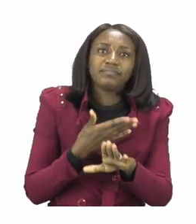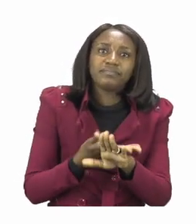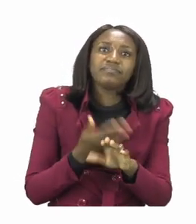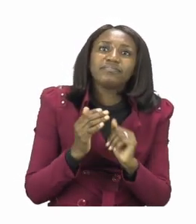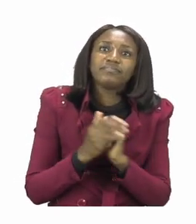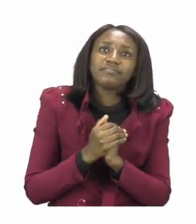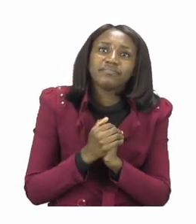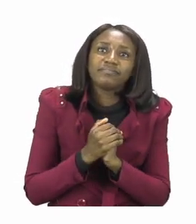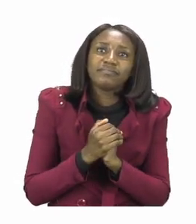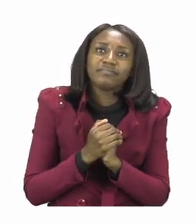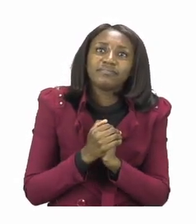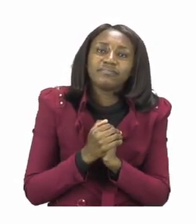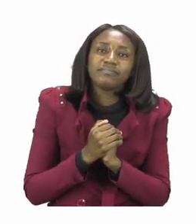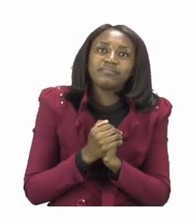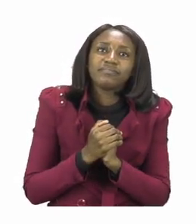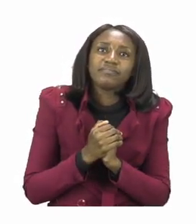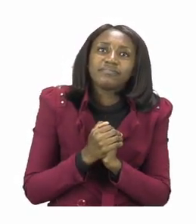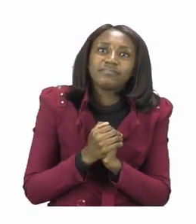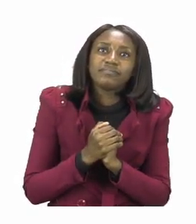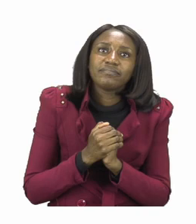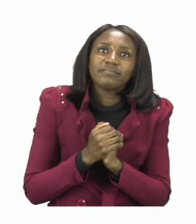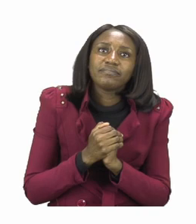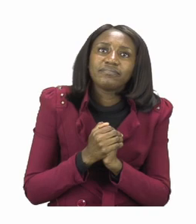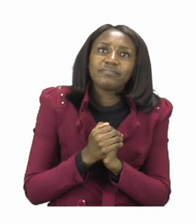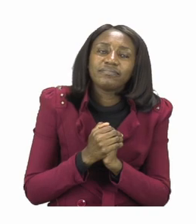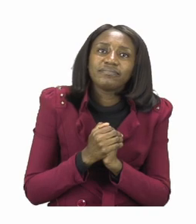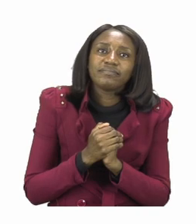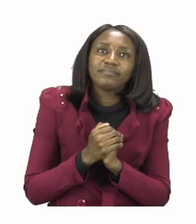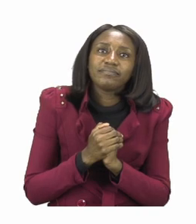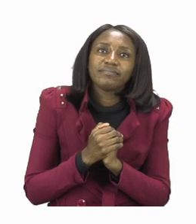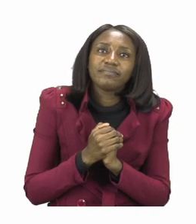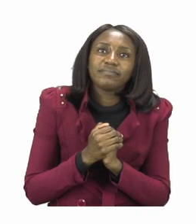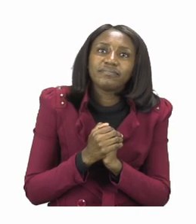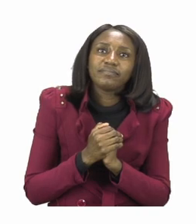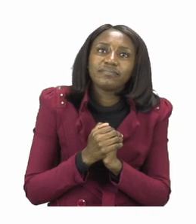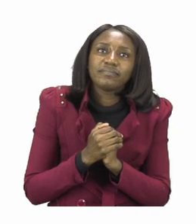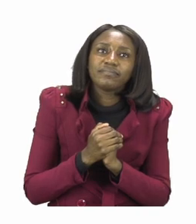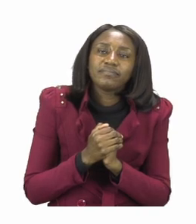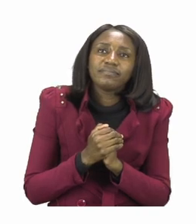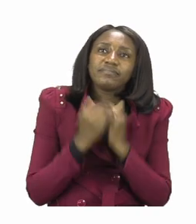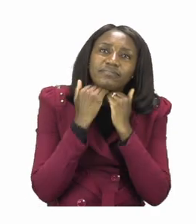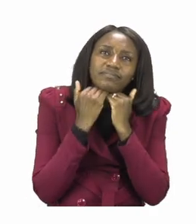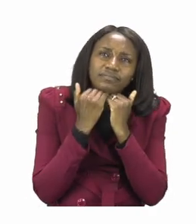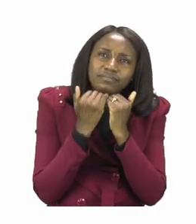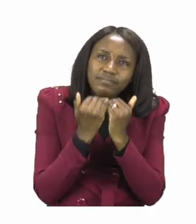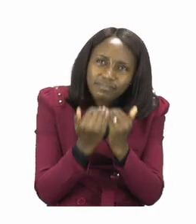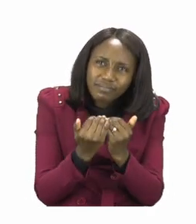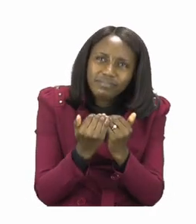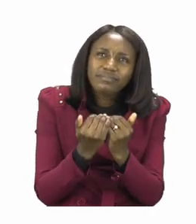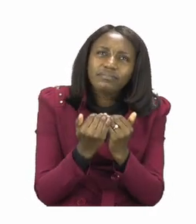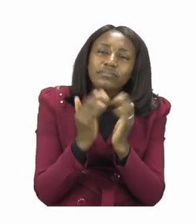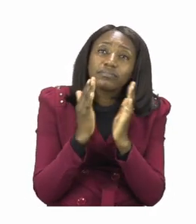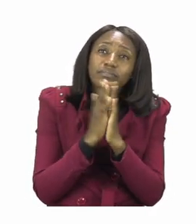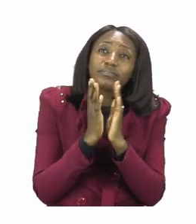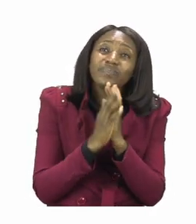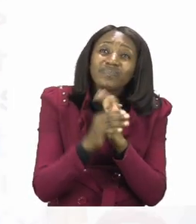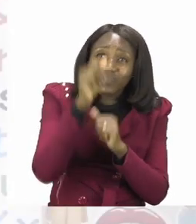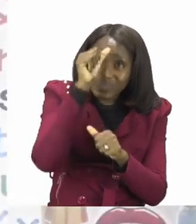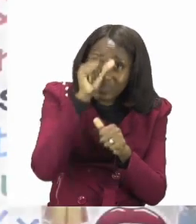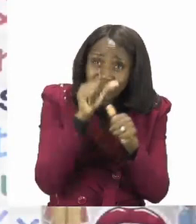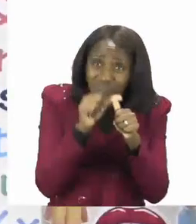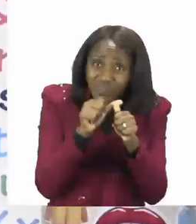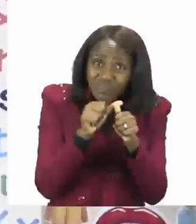you can understand what we need to do. Now, it's very important, boys and girls, to remember that